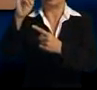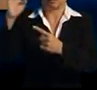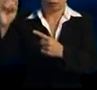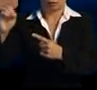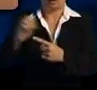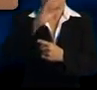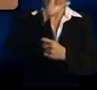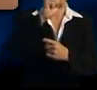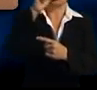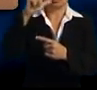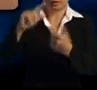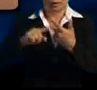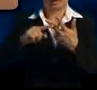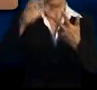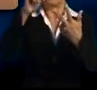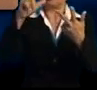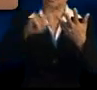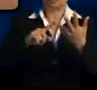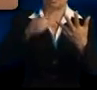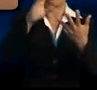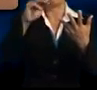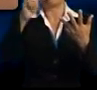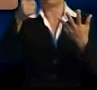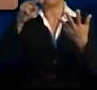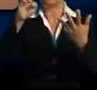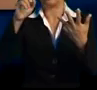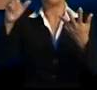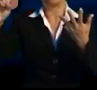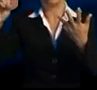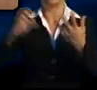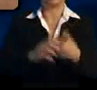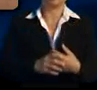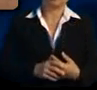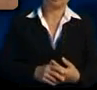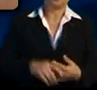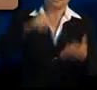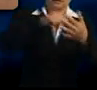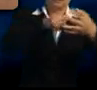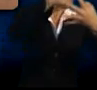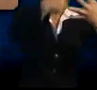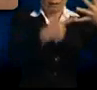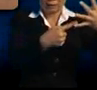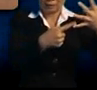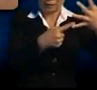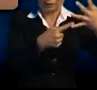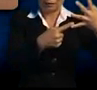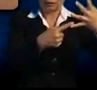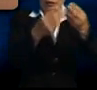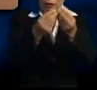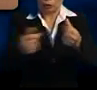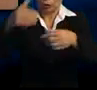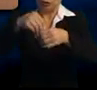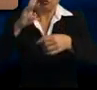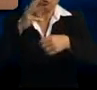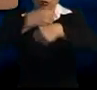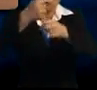sodium oxide, calcium oxide, and magnesium oxide. These soluble oxides dissolve in water